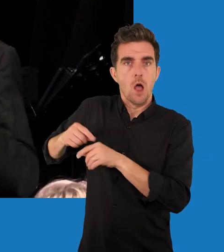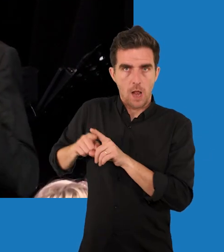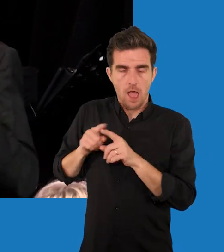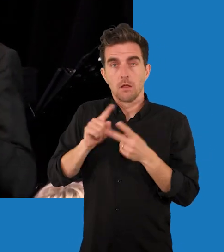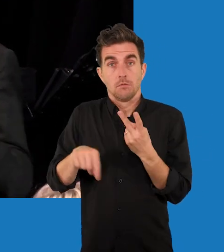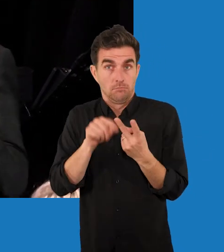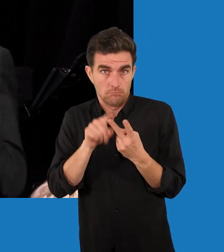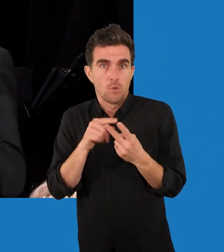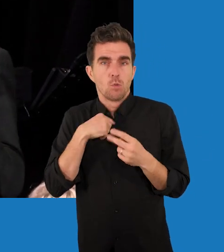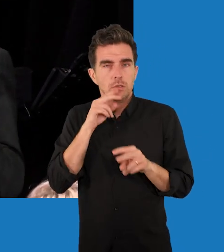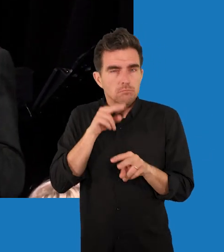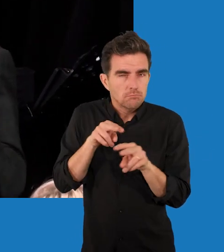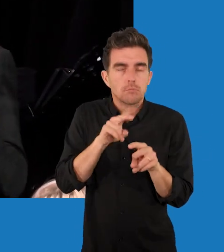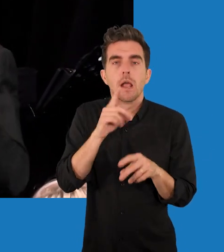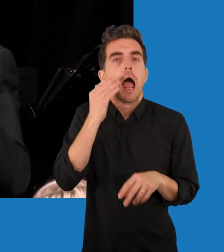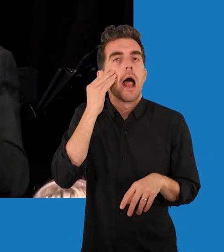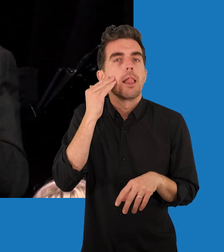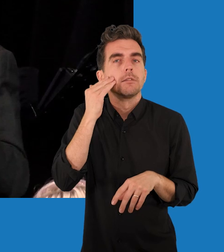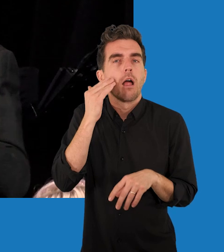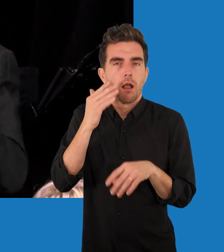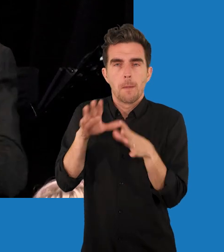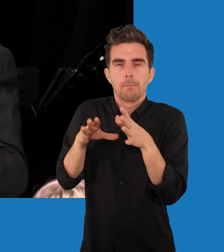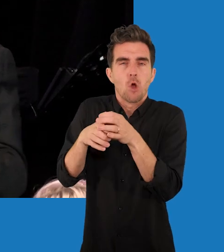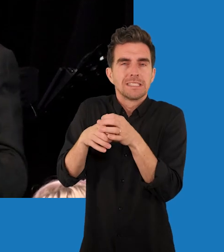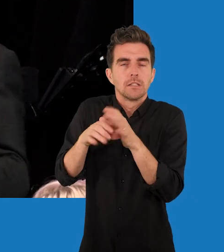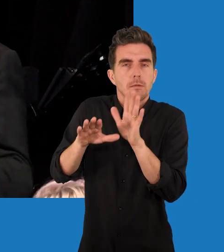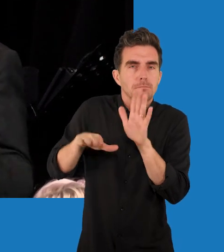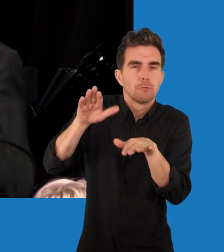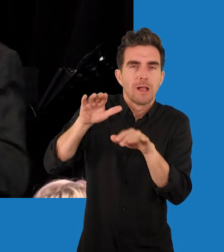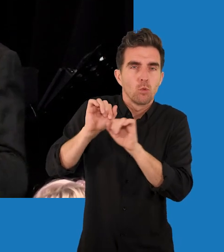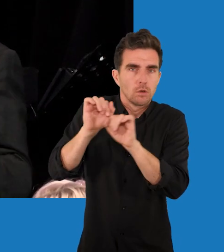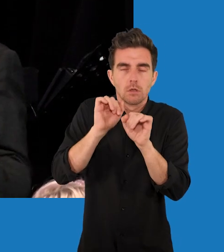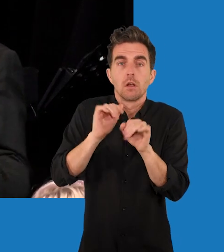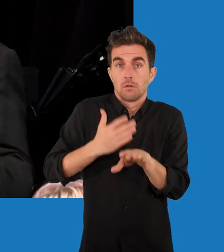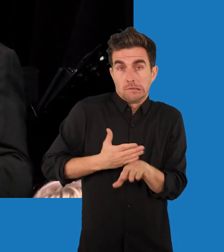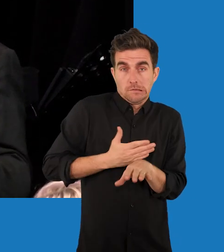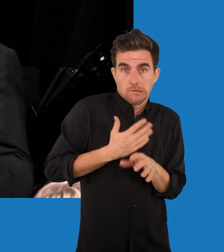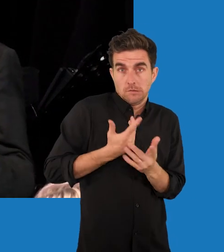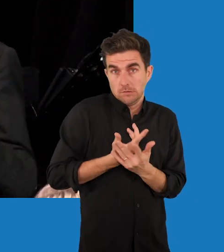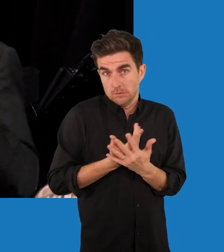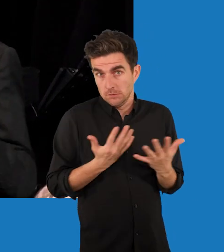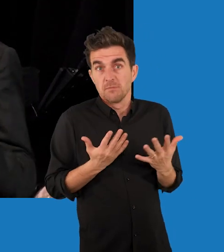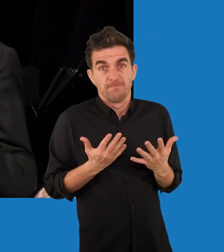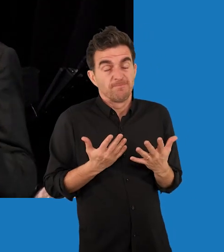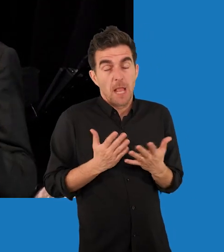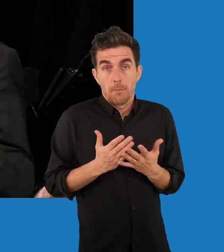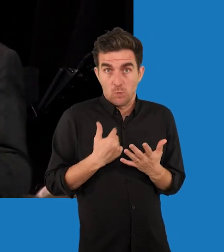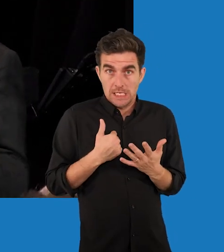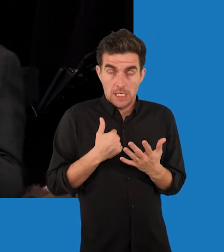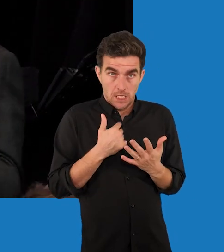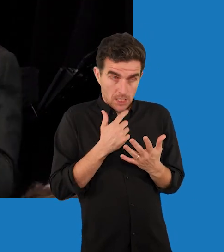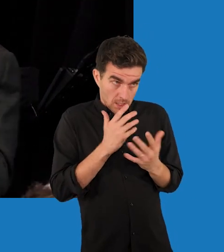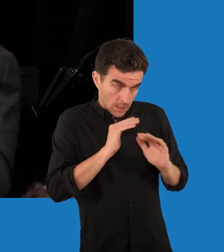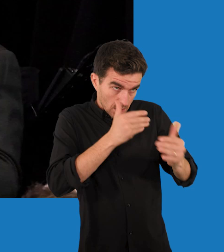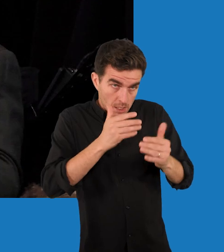to is also from people from ethnic minority backgrounds. Some preliminary data would show that actually we're not reaching all of the